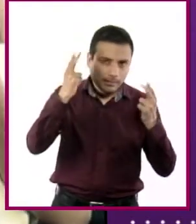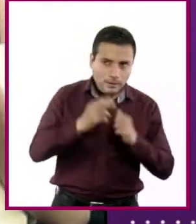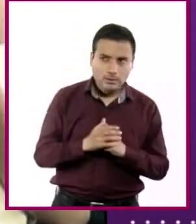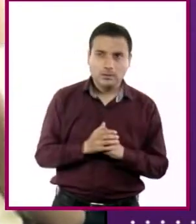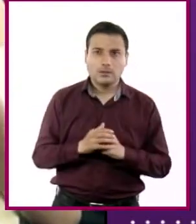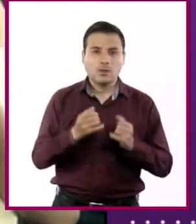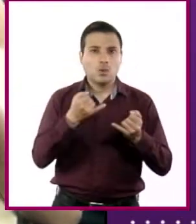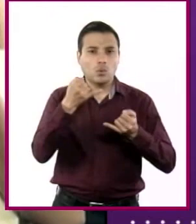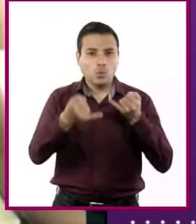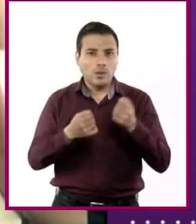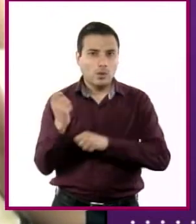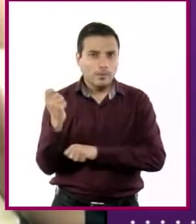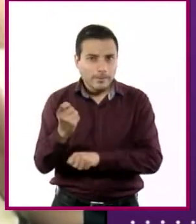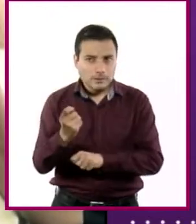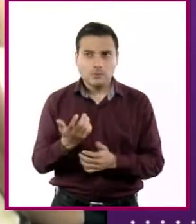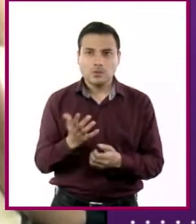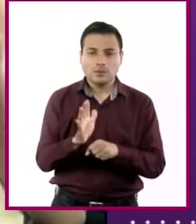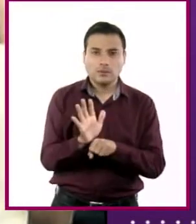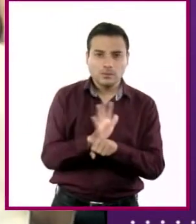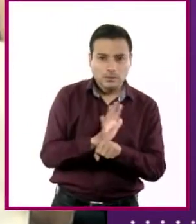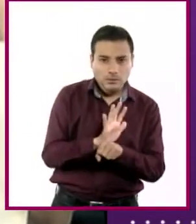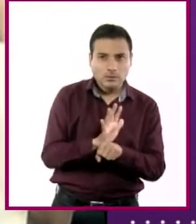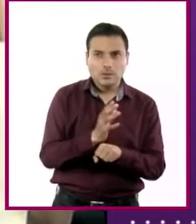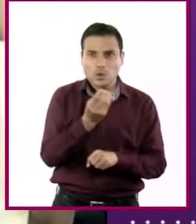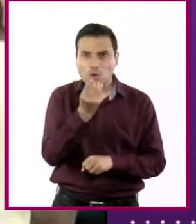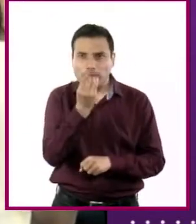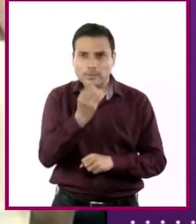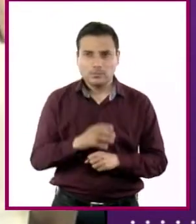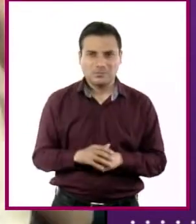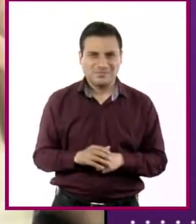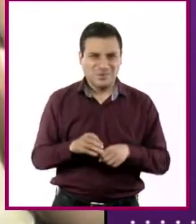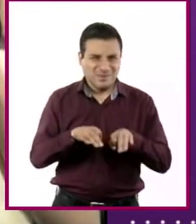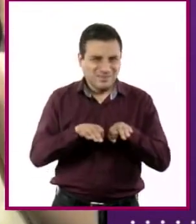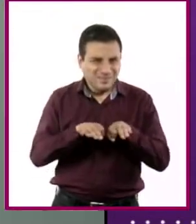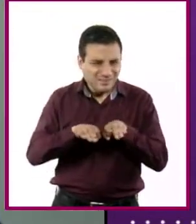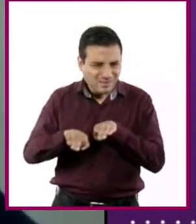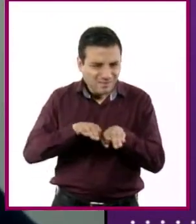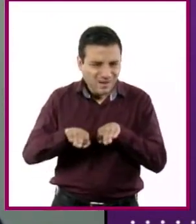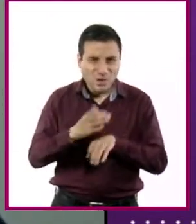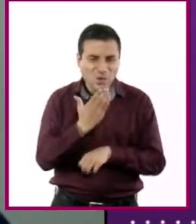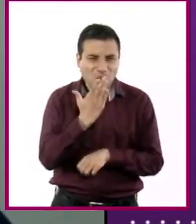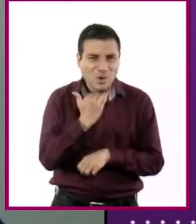The movies? The dinner? That's not work at all?